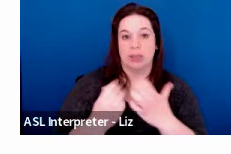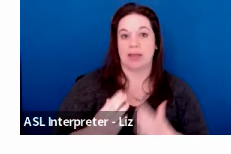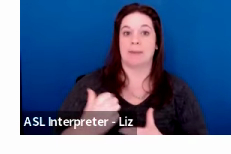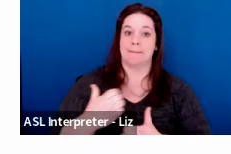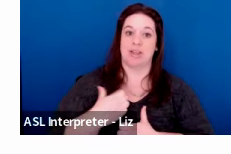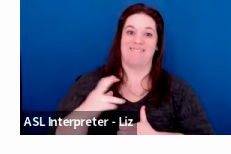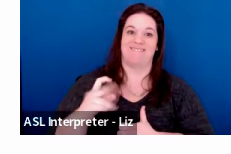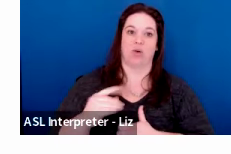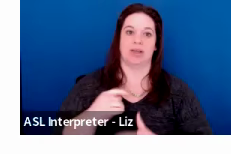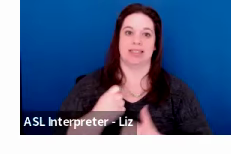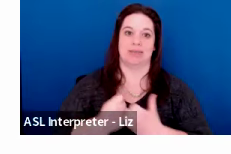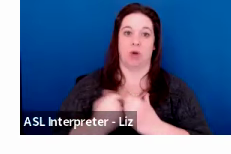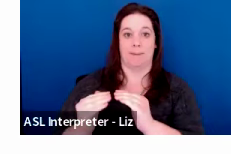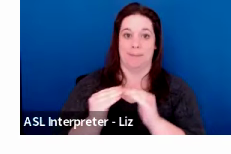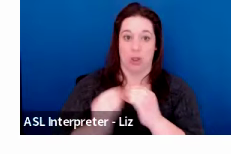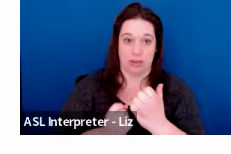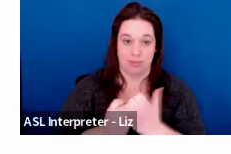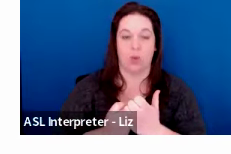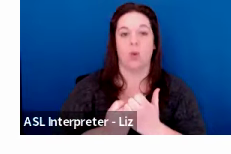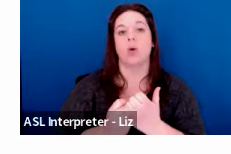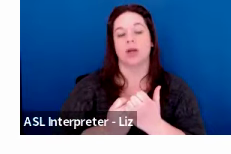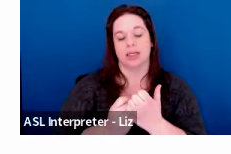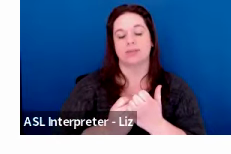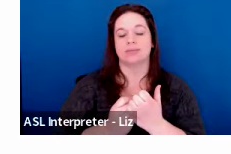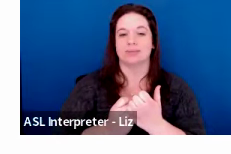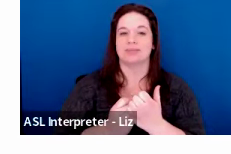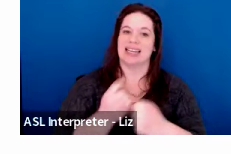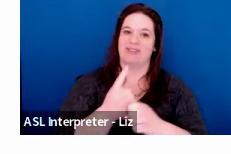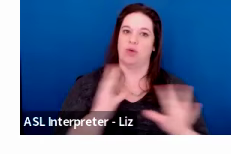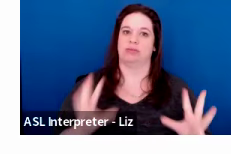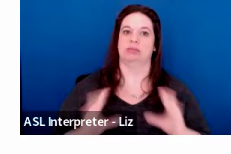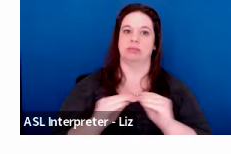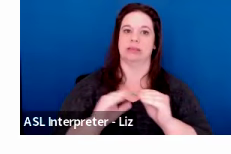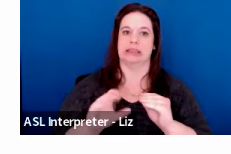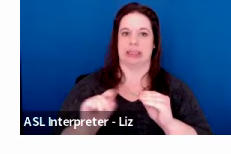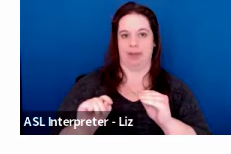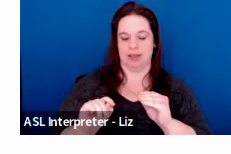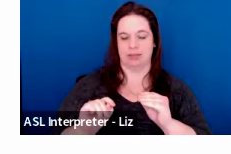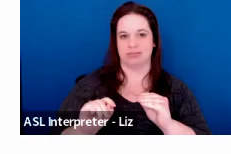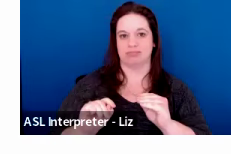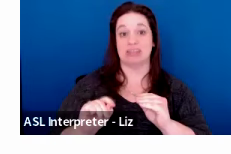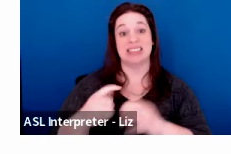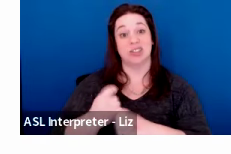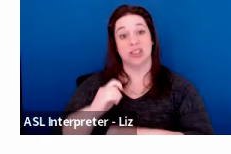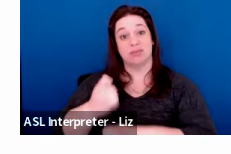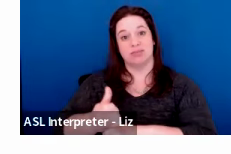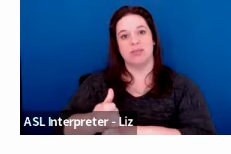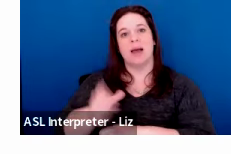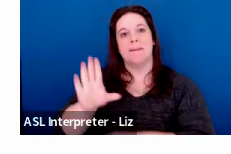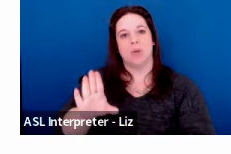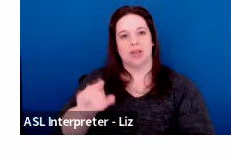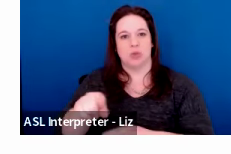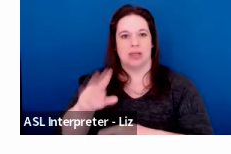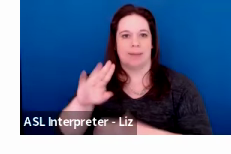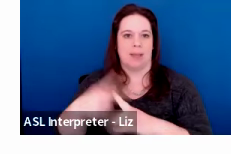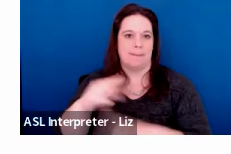veteran support, peer support, and a yearly summit, which will take place in Boston this year in May. So